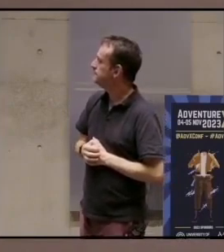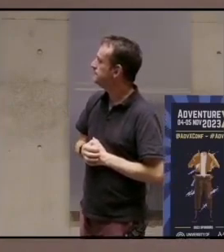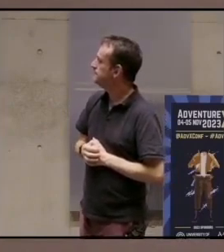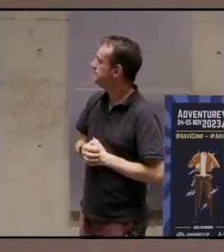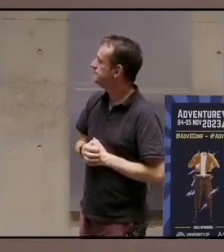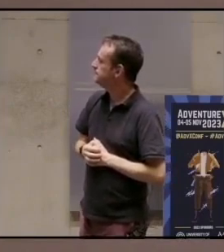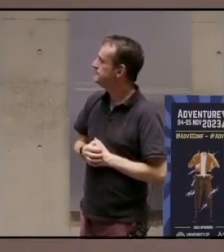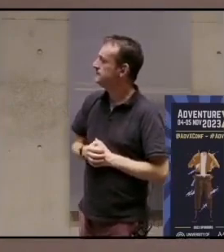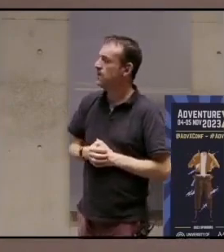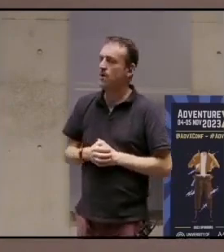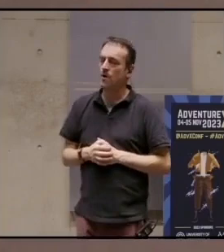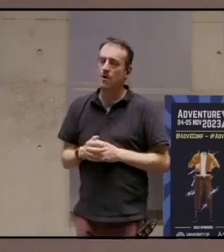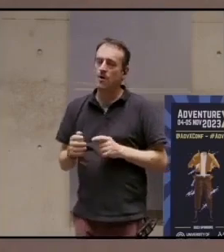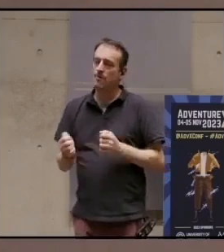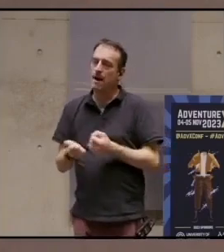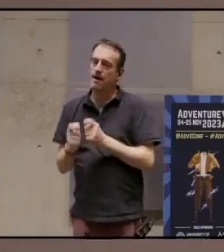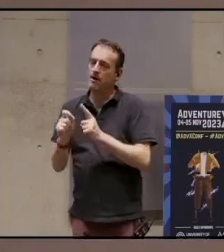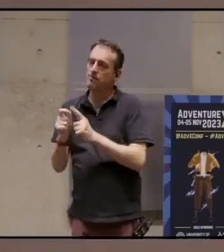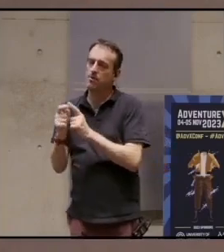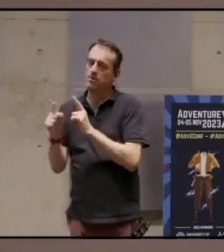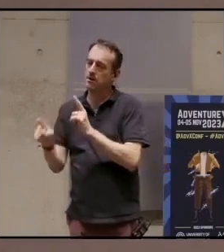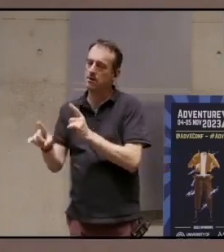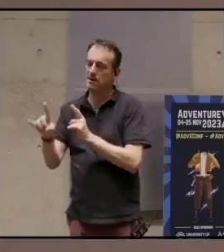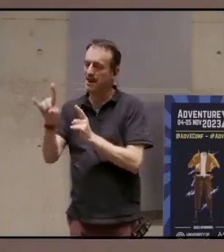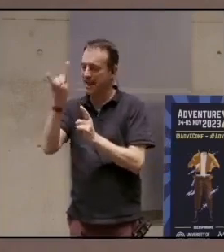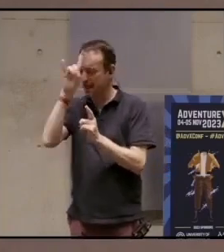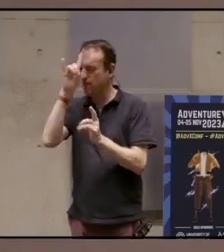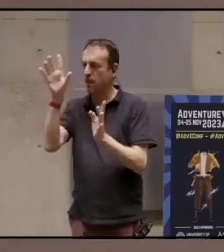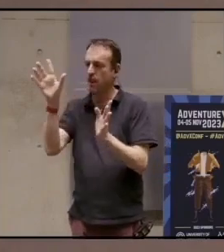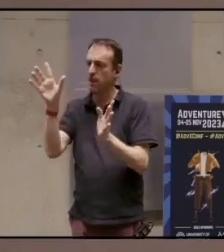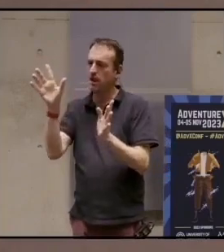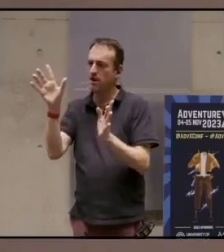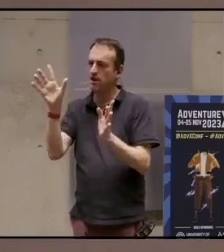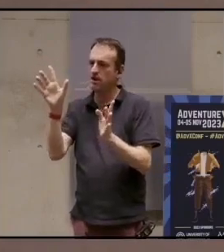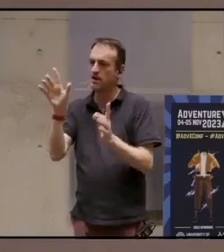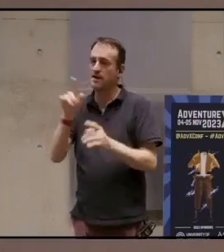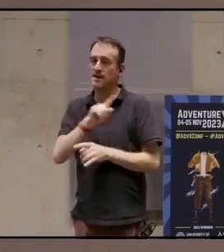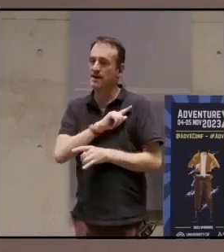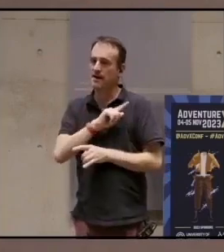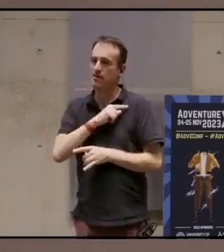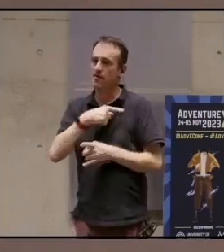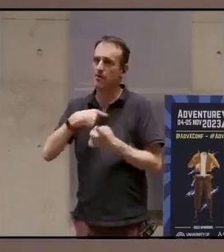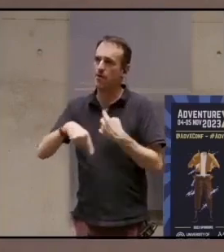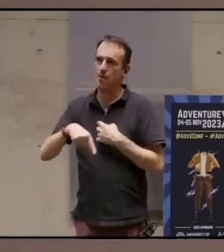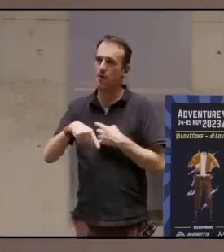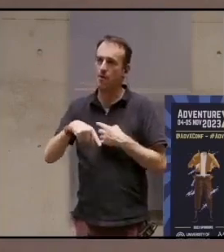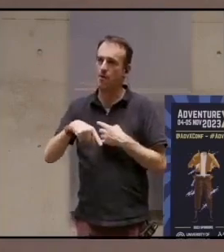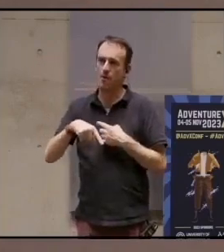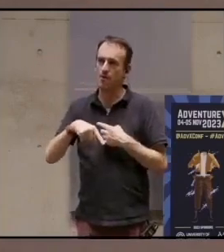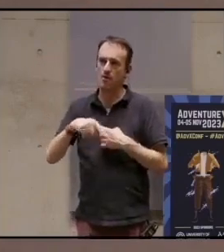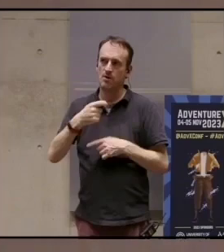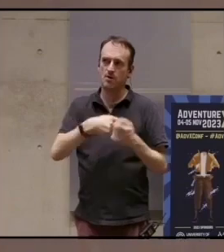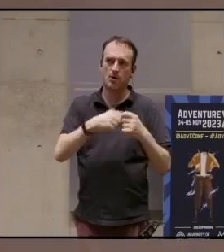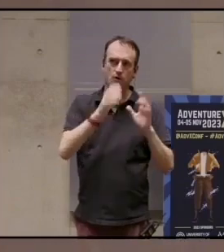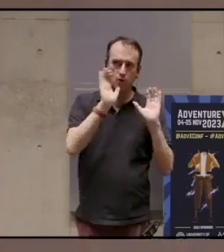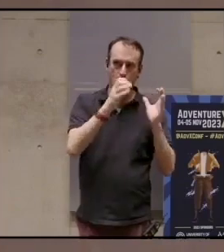PowerPoint is the devil. It is the devil. This is why we all moved to Google. Microsoft, I'm looking at you.